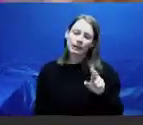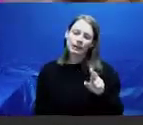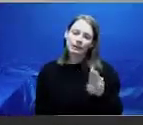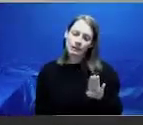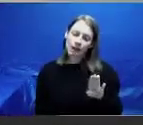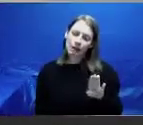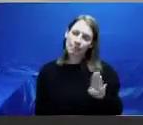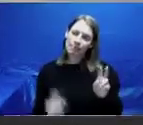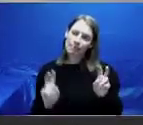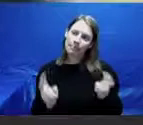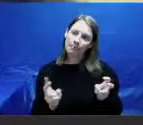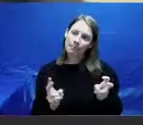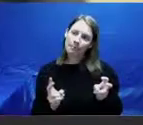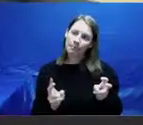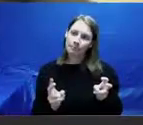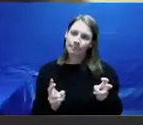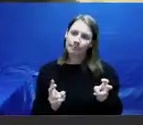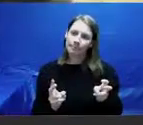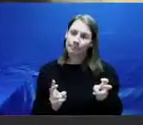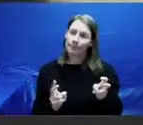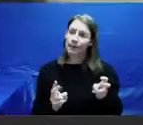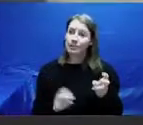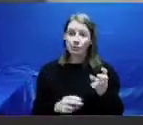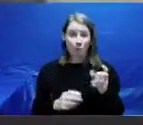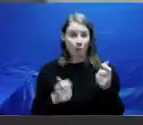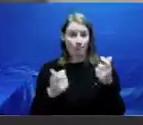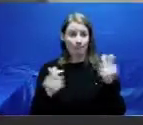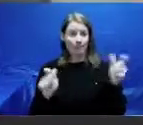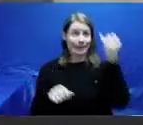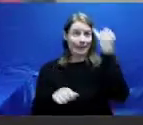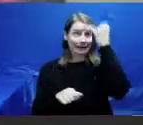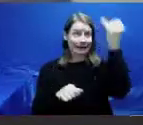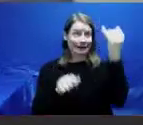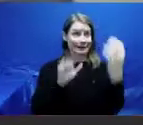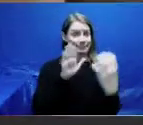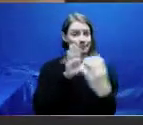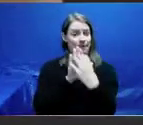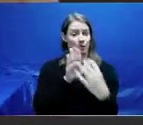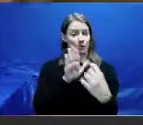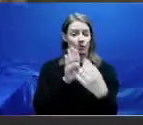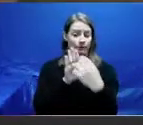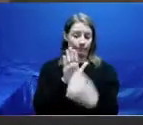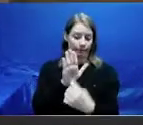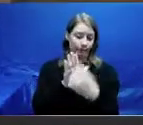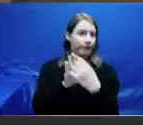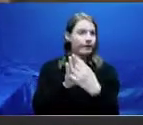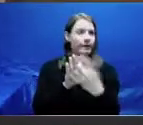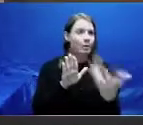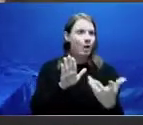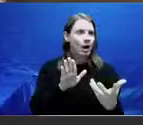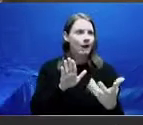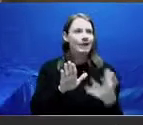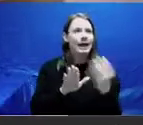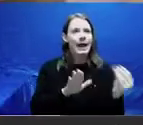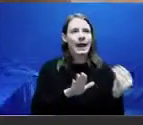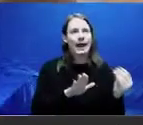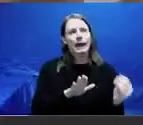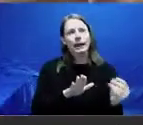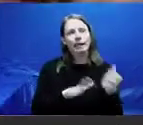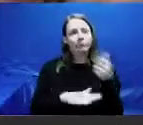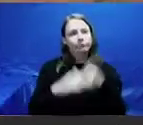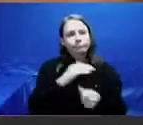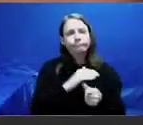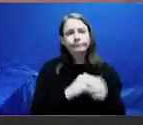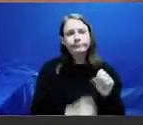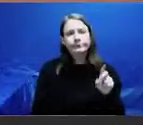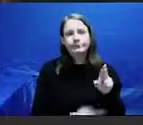this paragraph. Now let me go back and revise my keep it or junk it list and pull out their main ideas. I'm going to